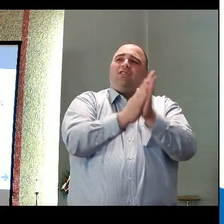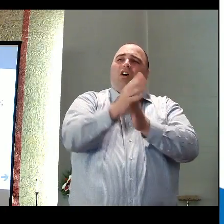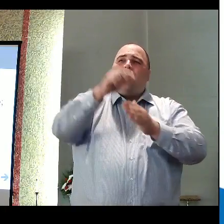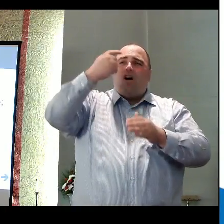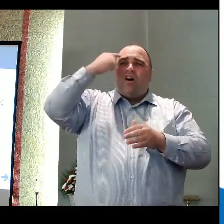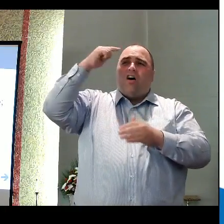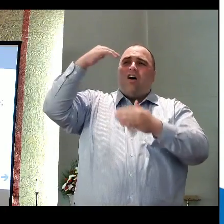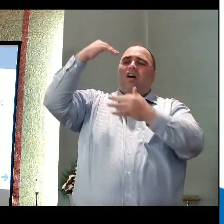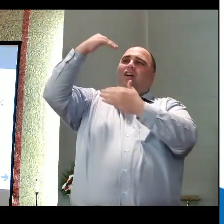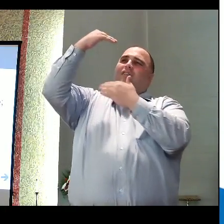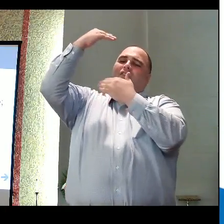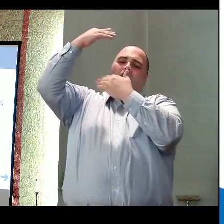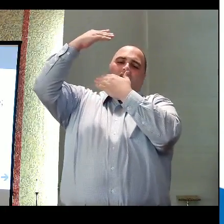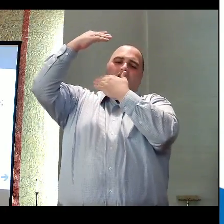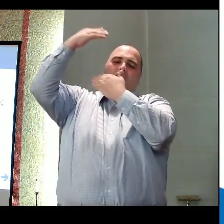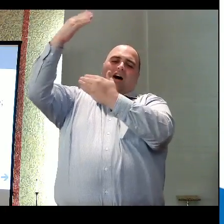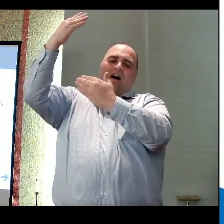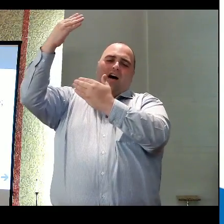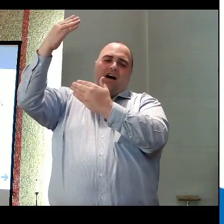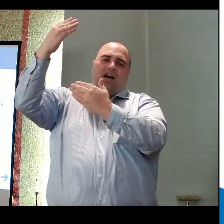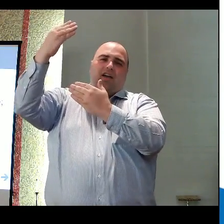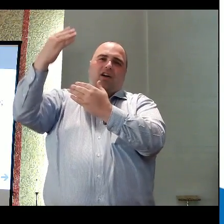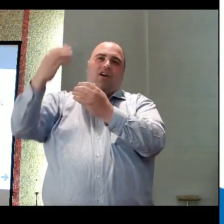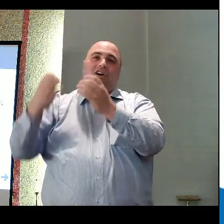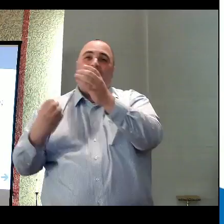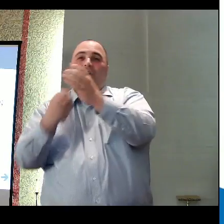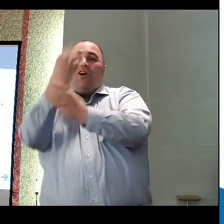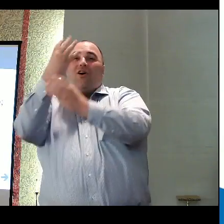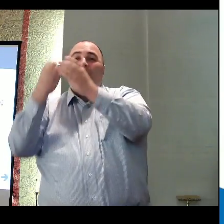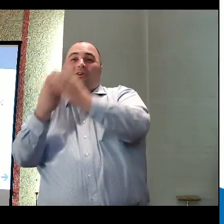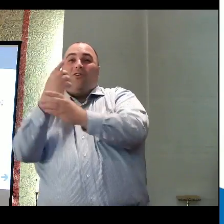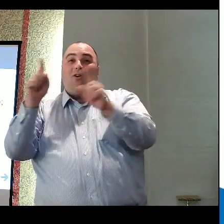hearts on fire.